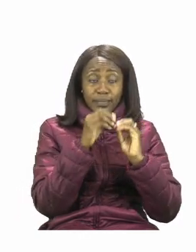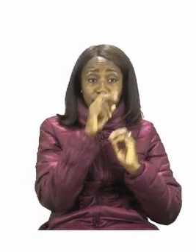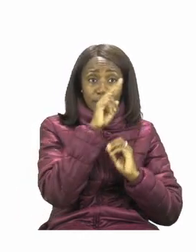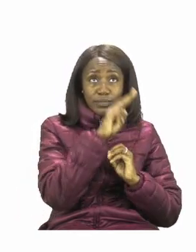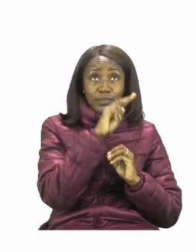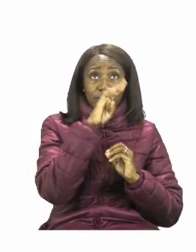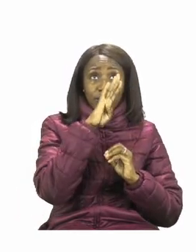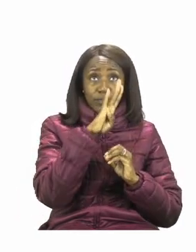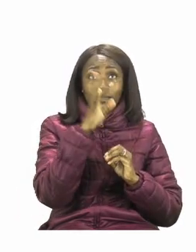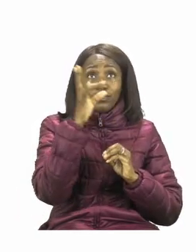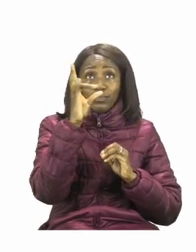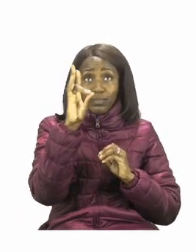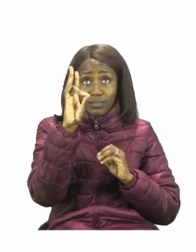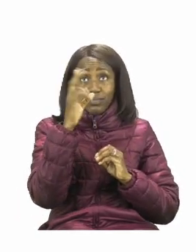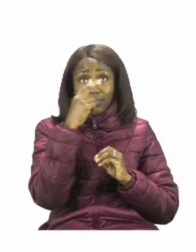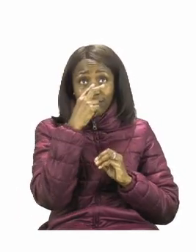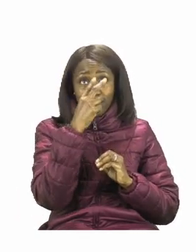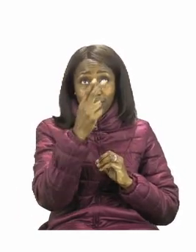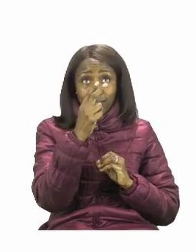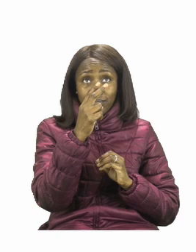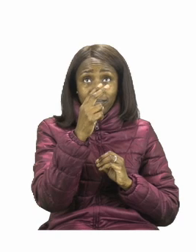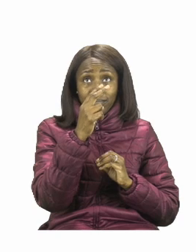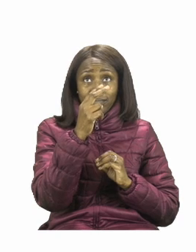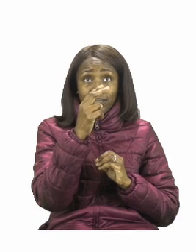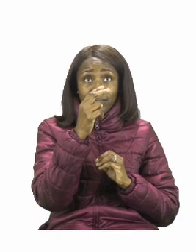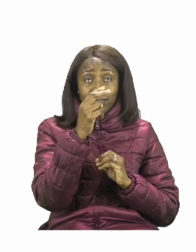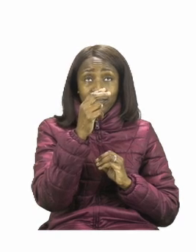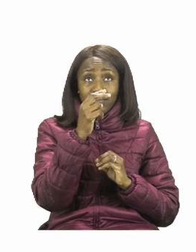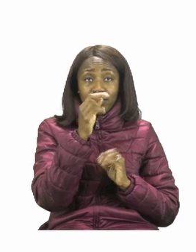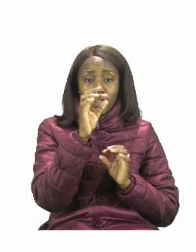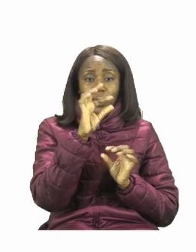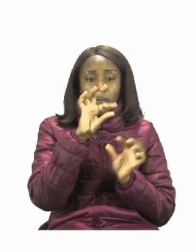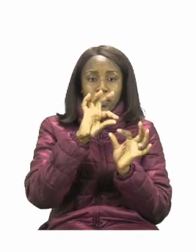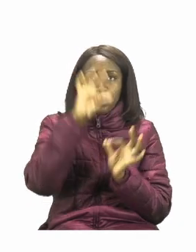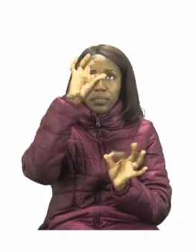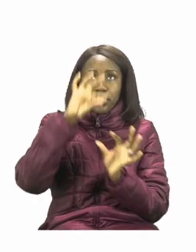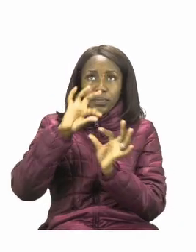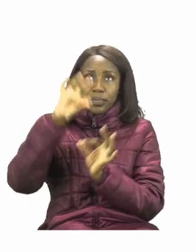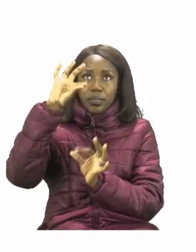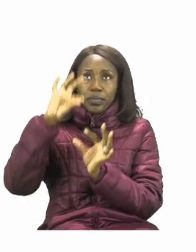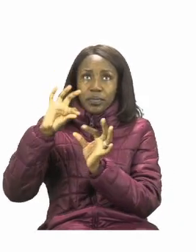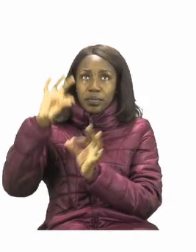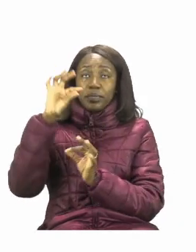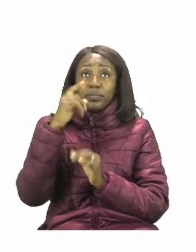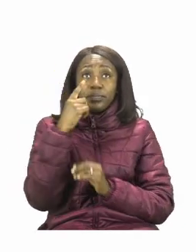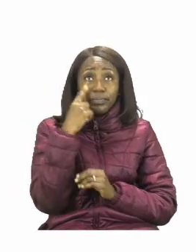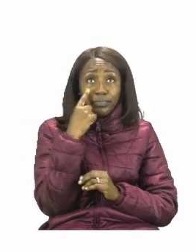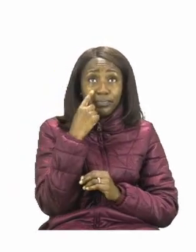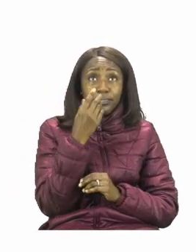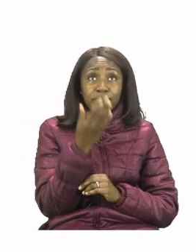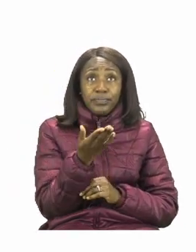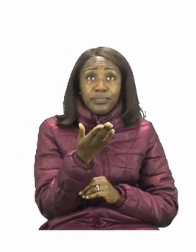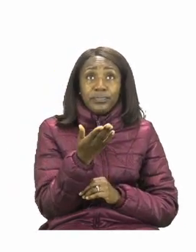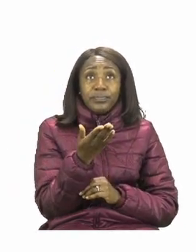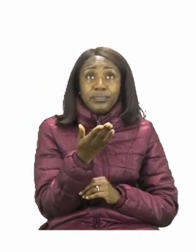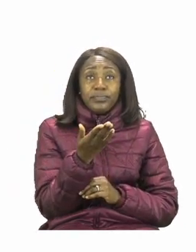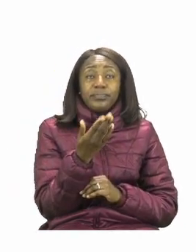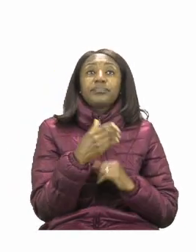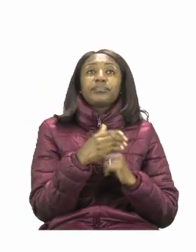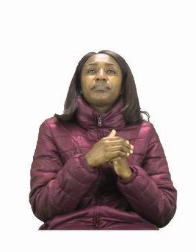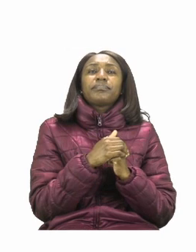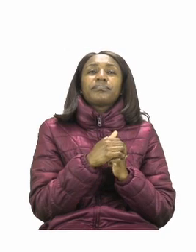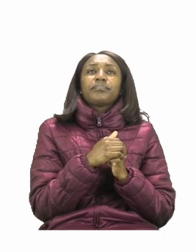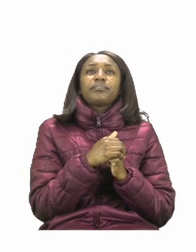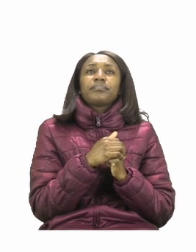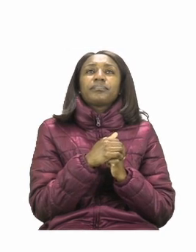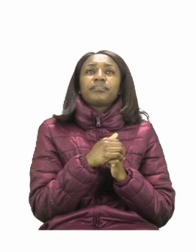247 looks like this on an abacus. Now you will see the little picture given to you on page 4, the